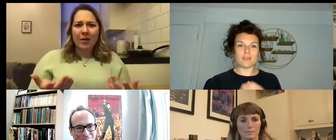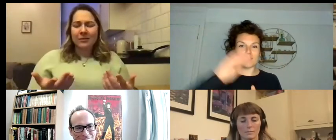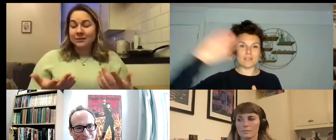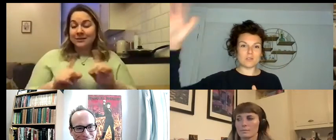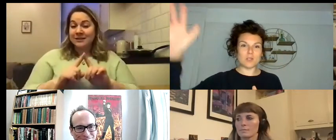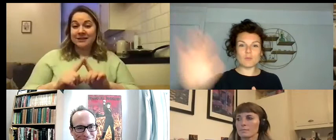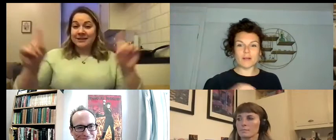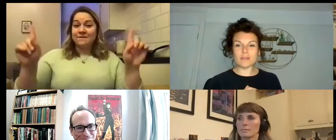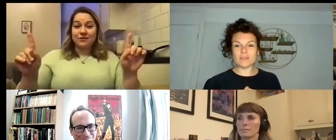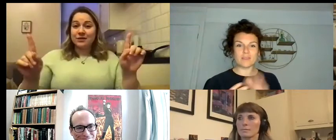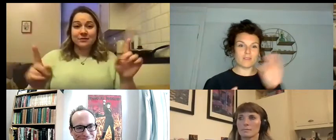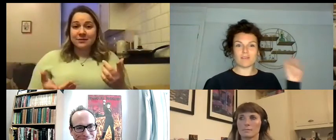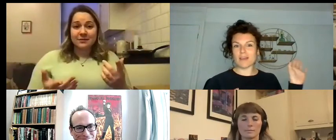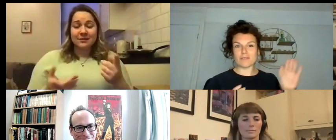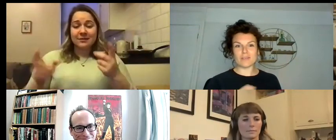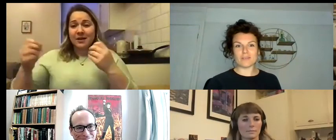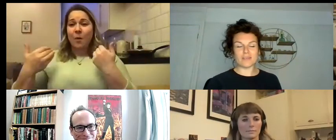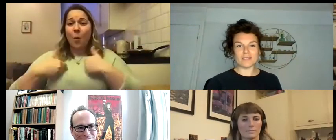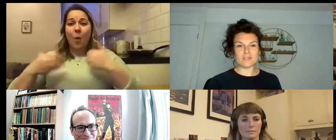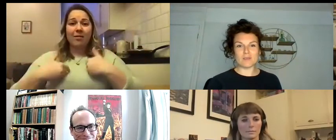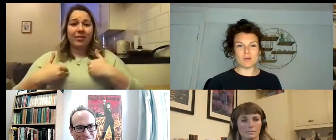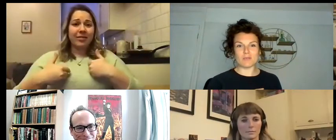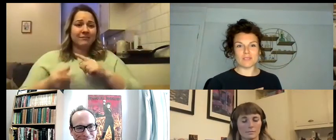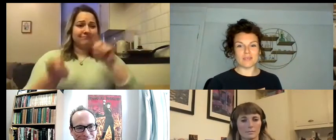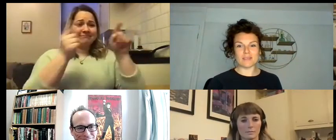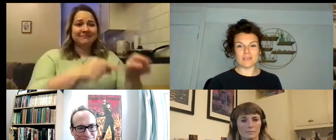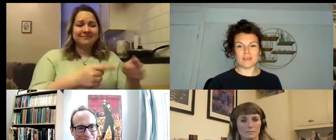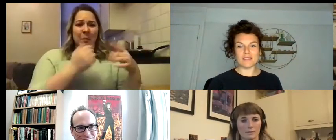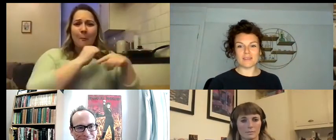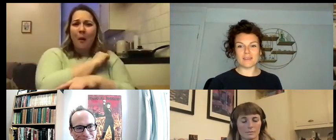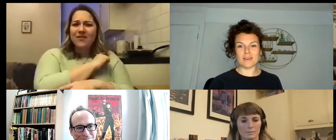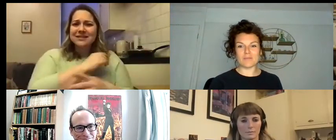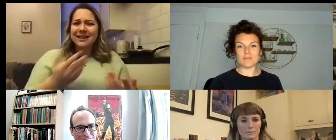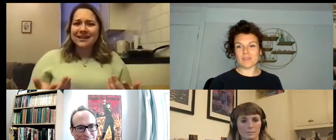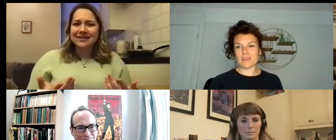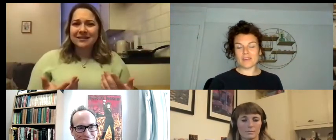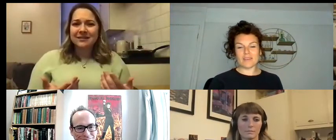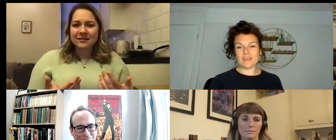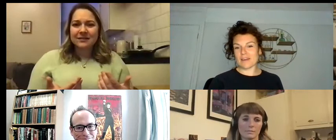in extreme wealth and you go left and you're in extreme poverty, and I think